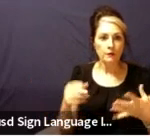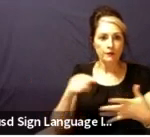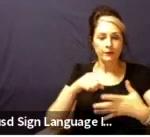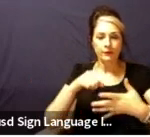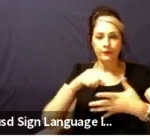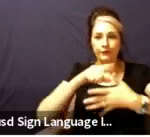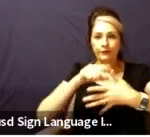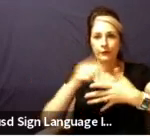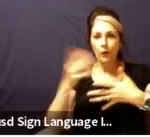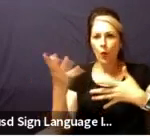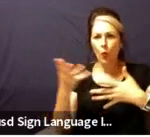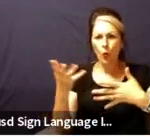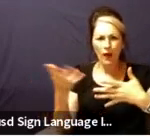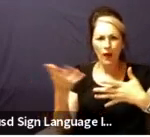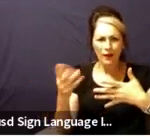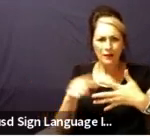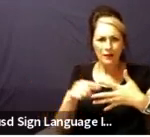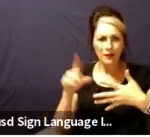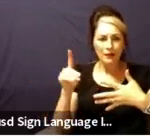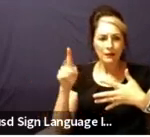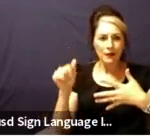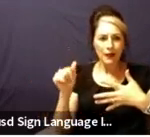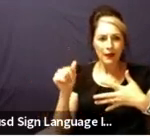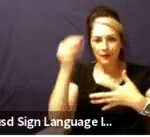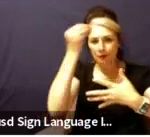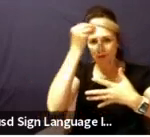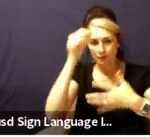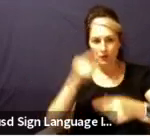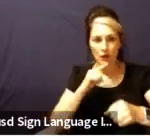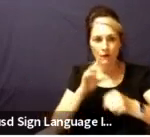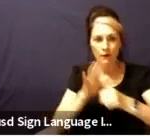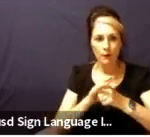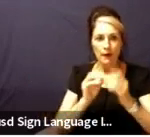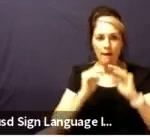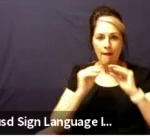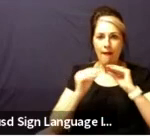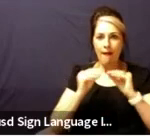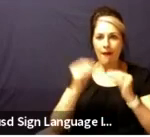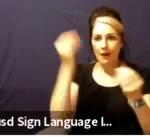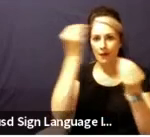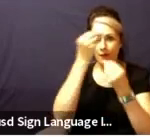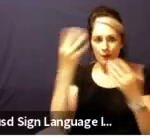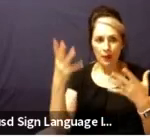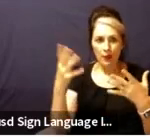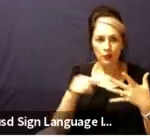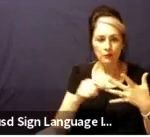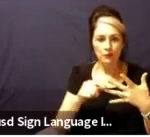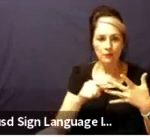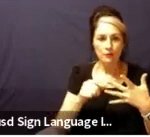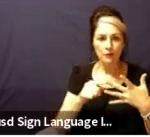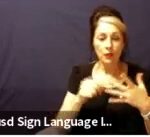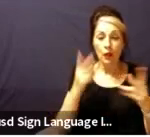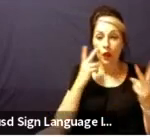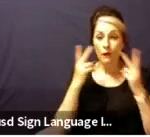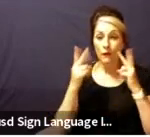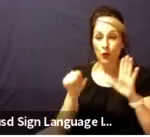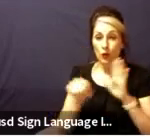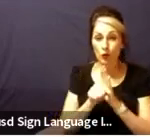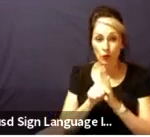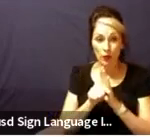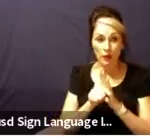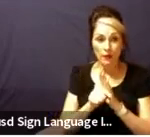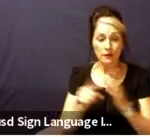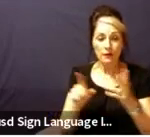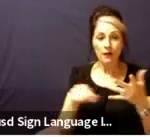Portal, data confirmation, how to edit information, how to view grades, and